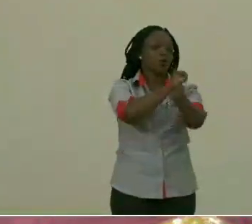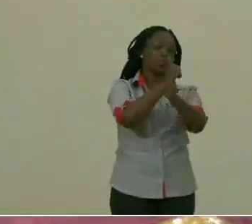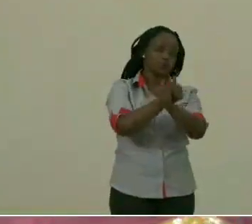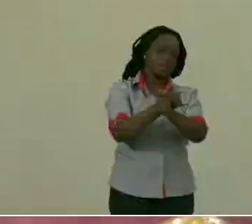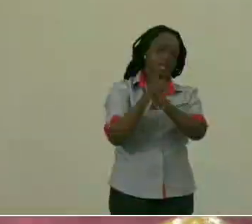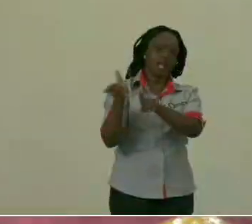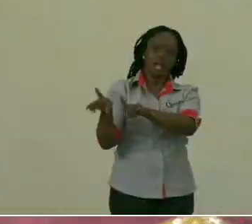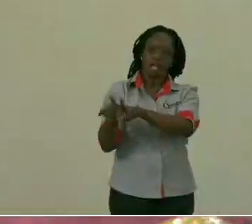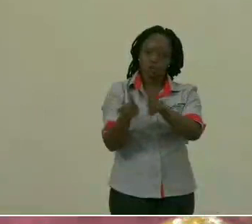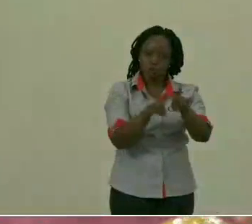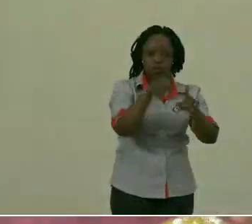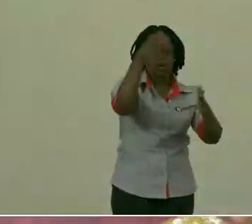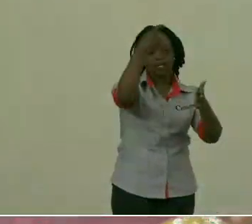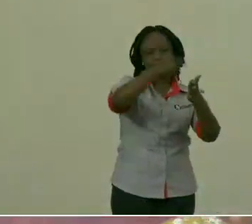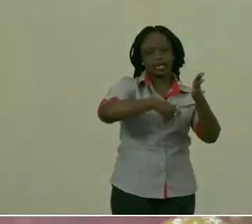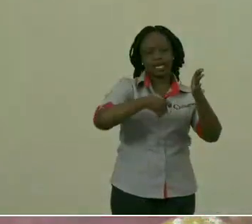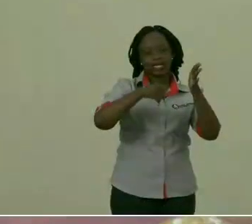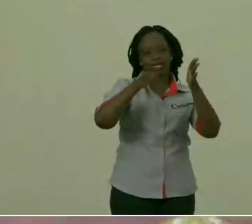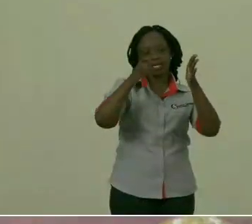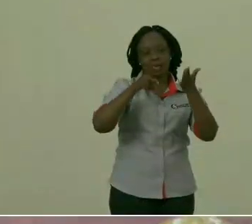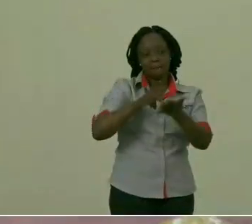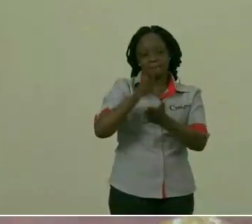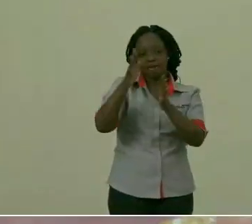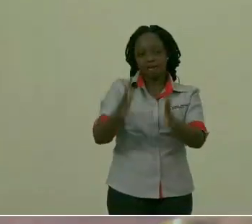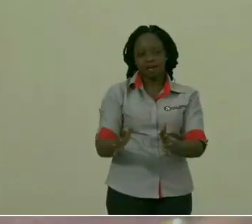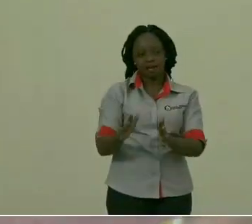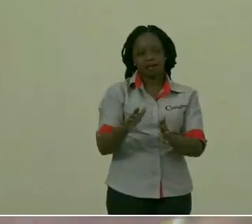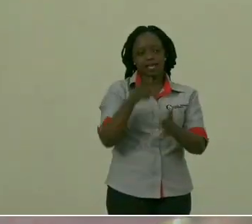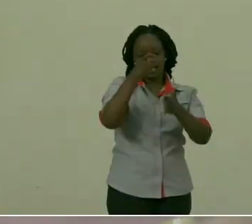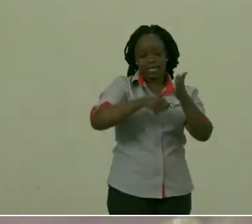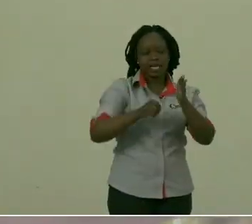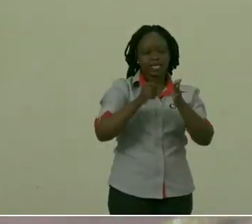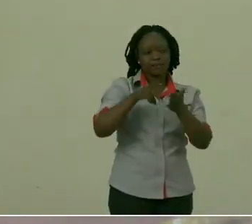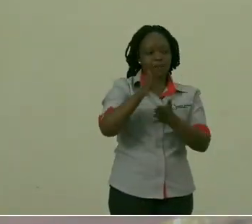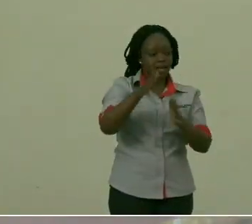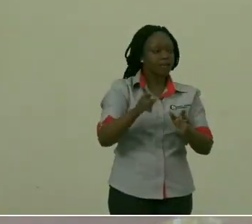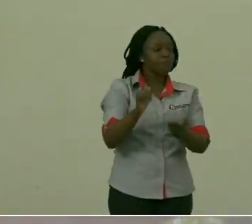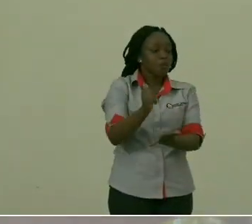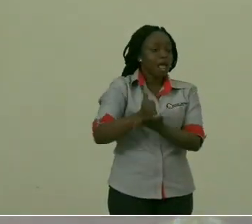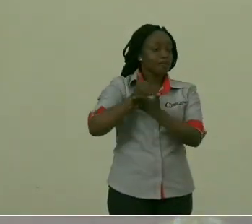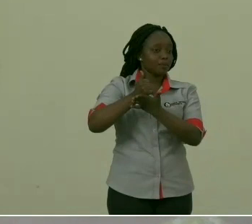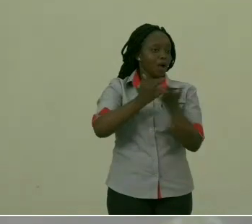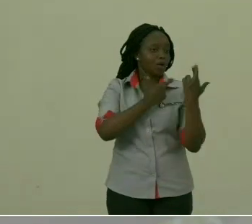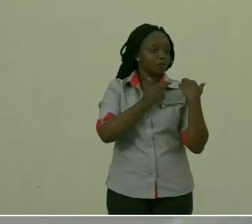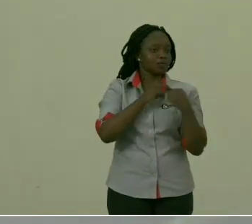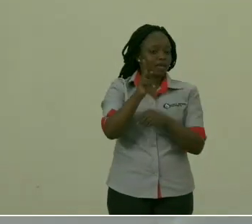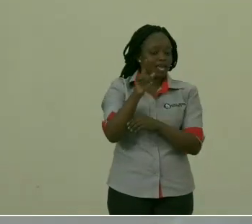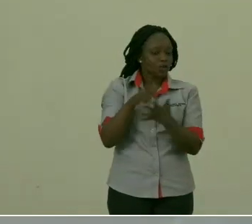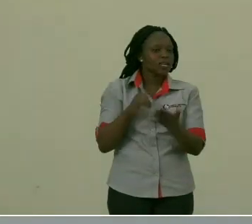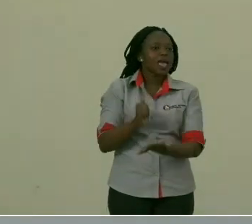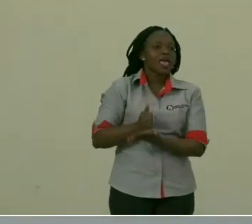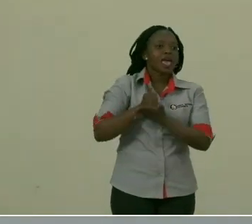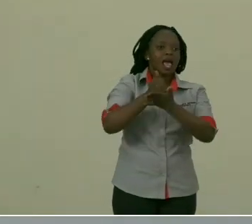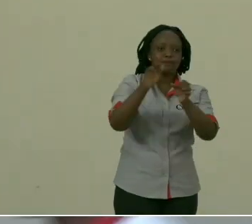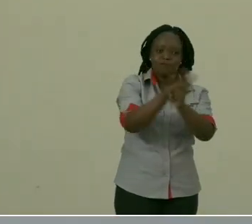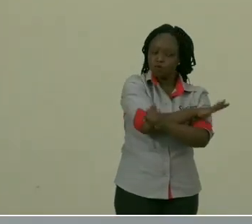also by the taxpayers. So another value is being helpful. We are dedicated to be helpful and